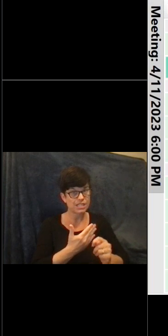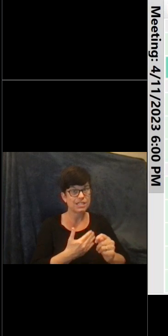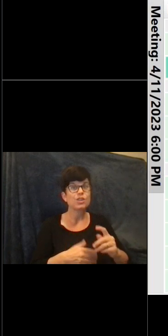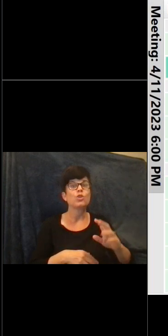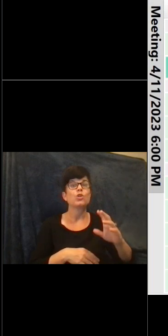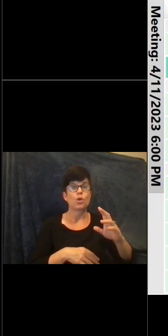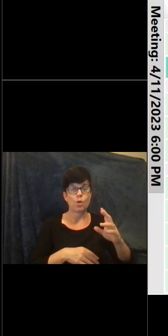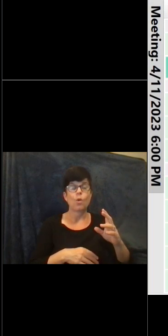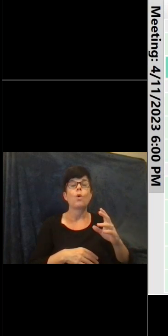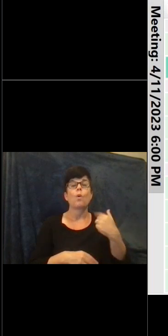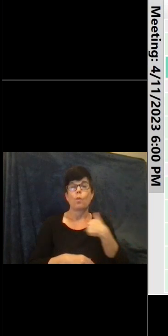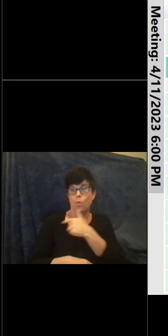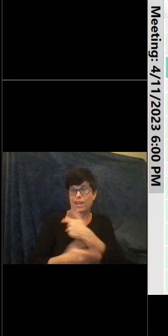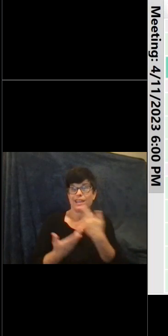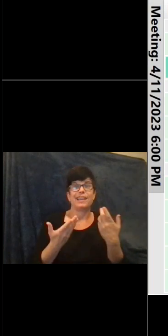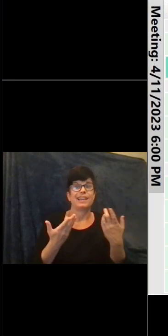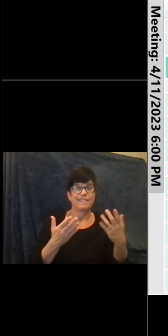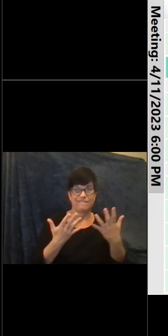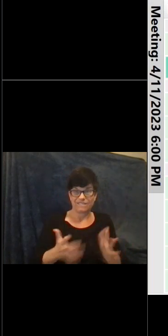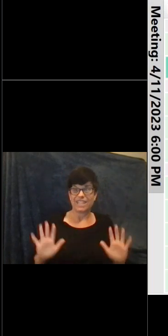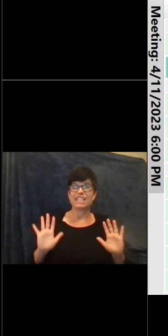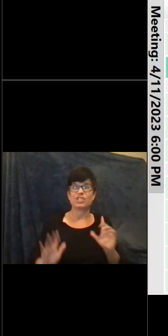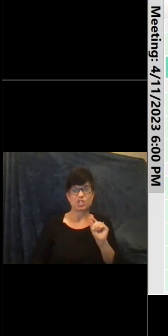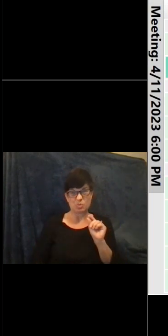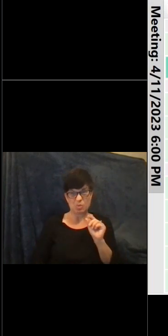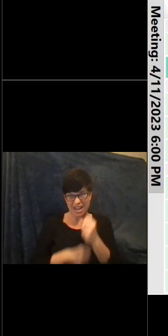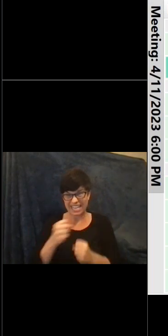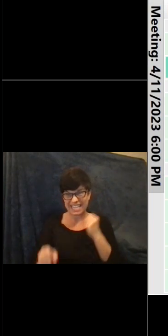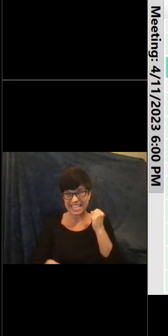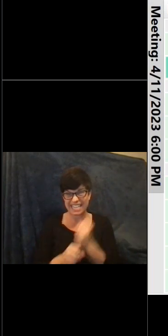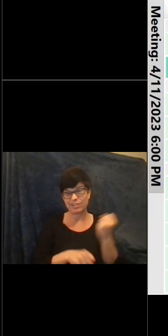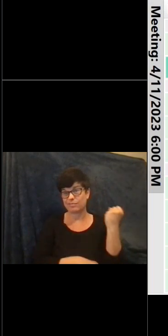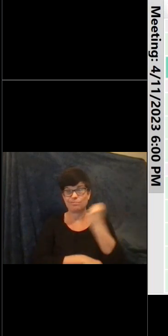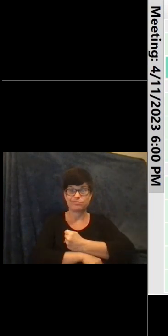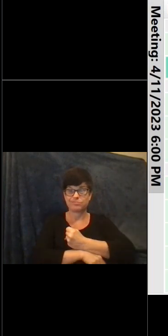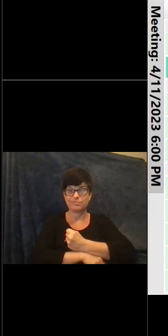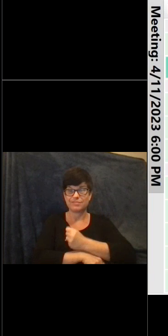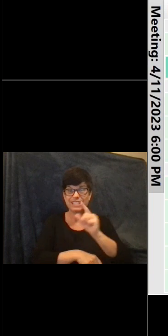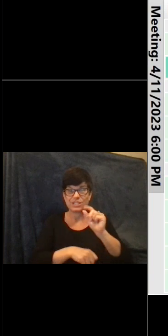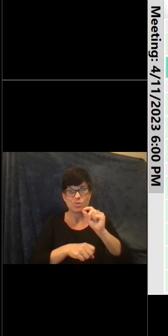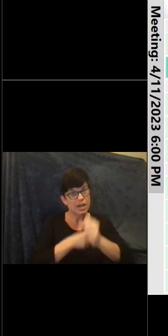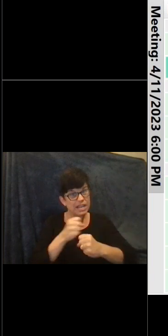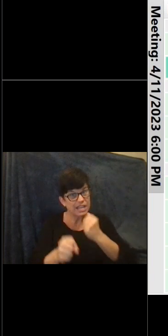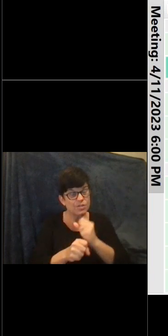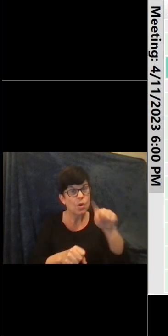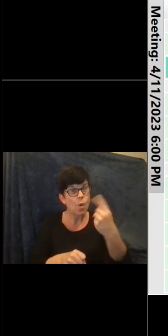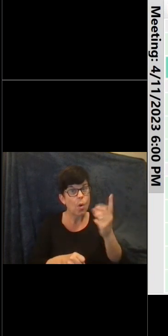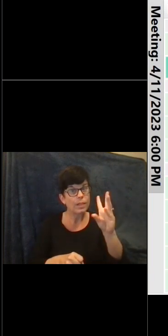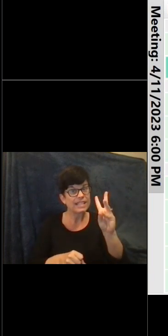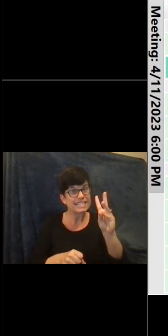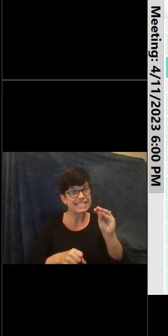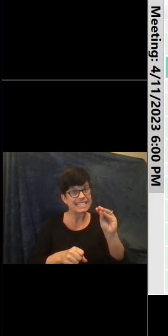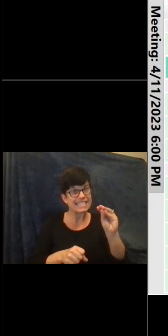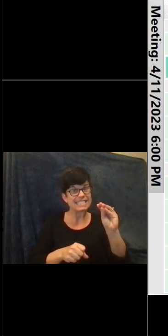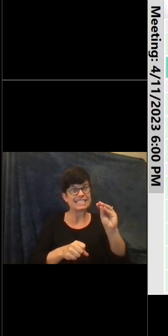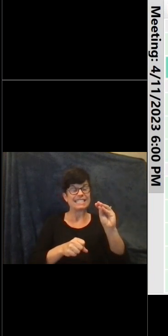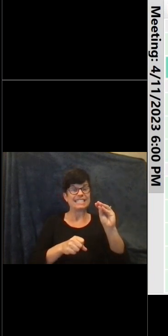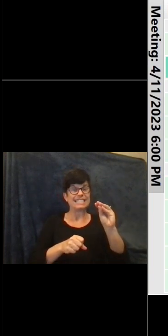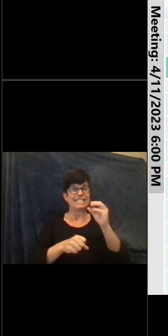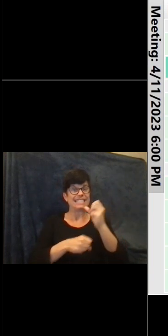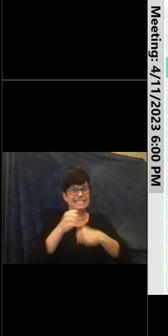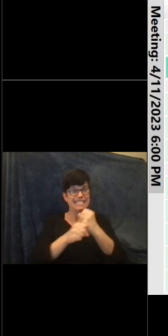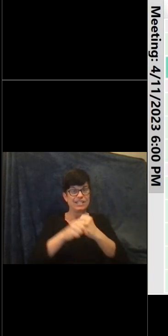years. So with the state, all CRAs only have a maximum of 60 years of life. We are